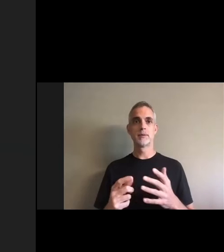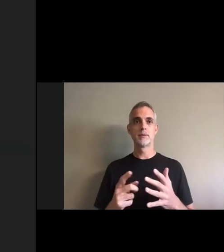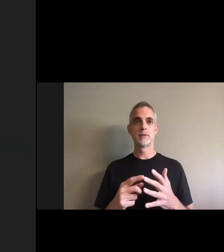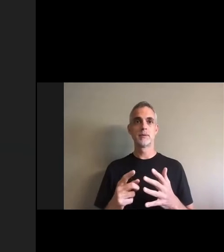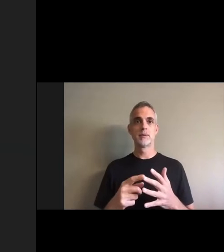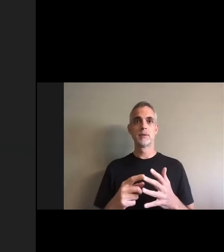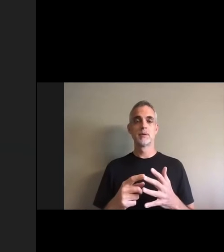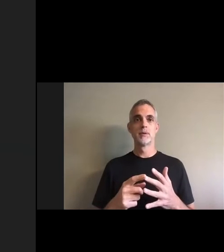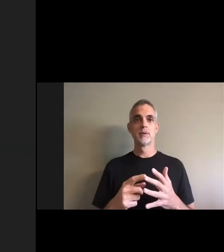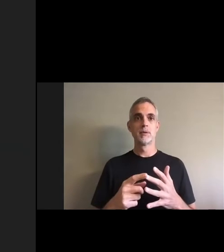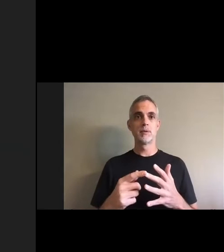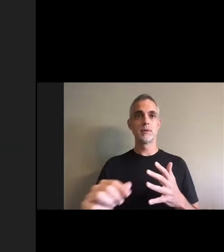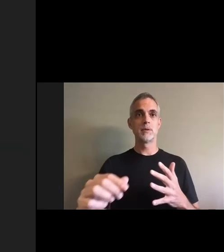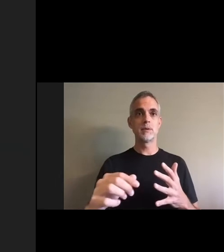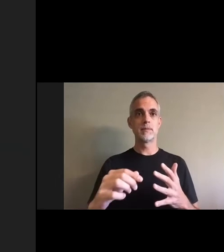accommodations.